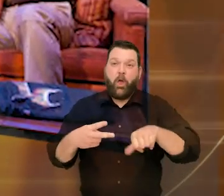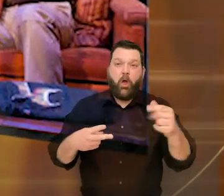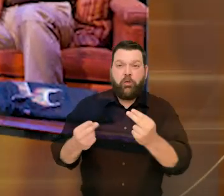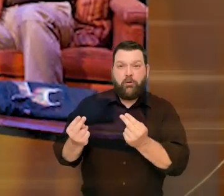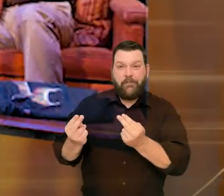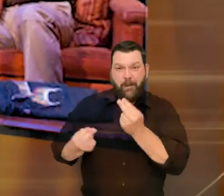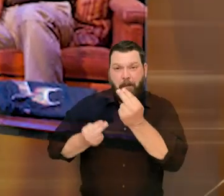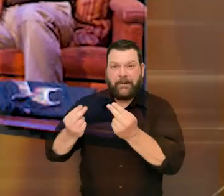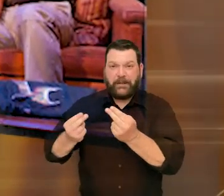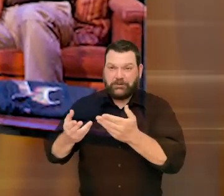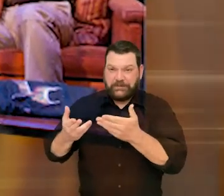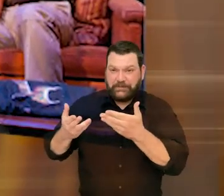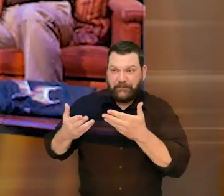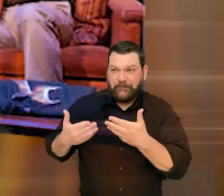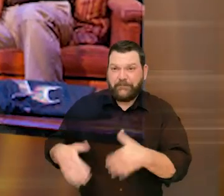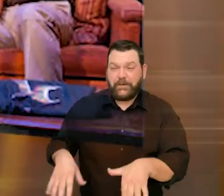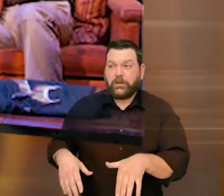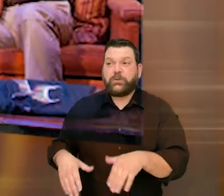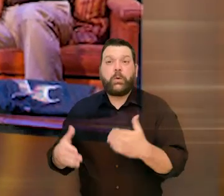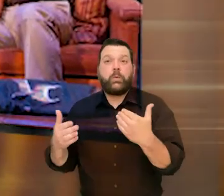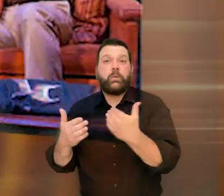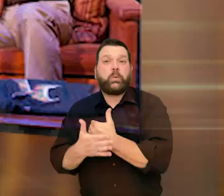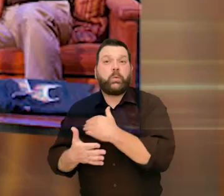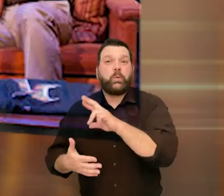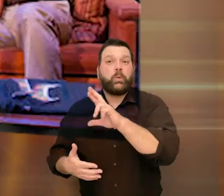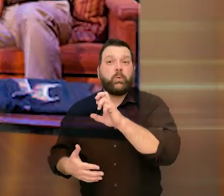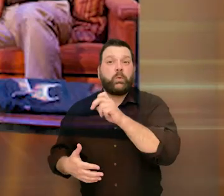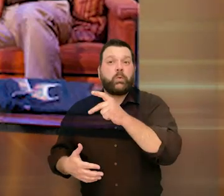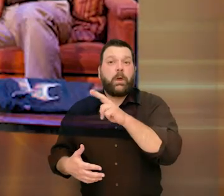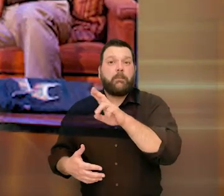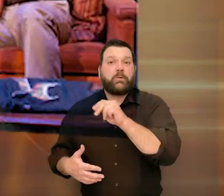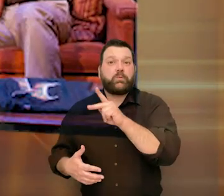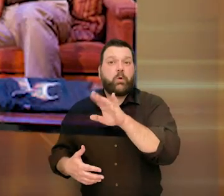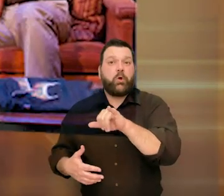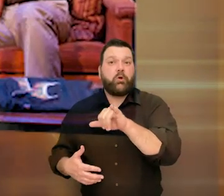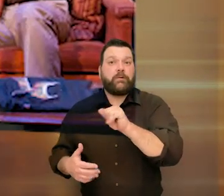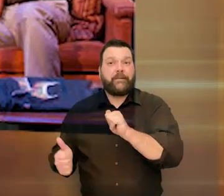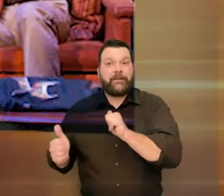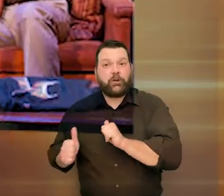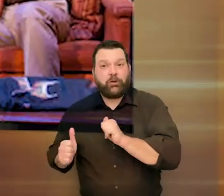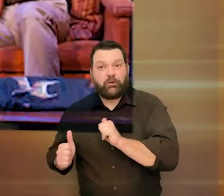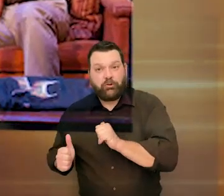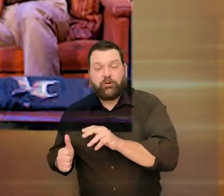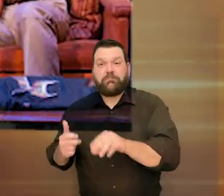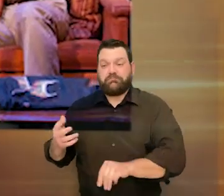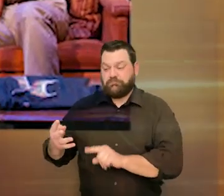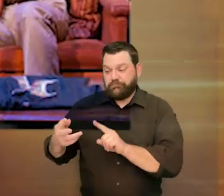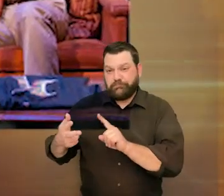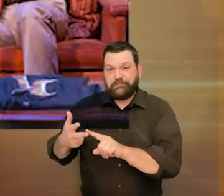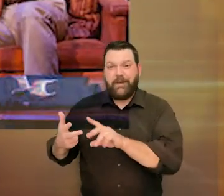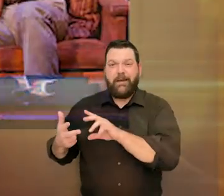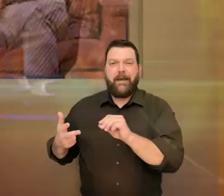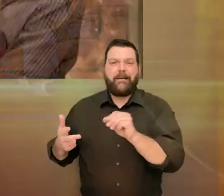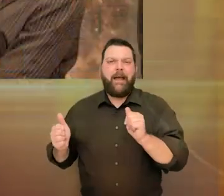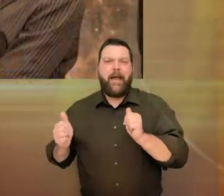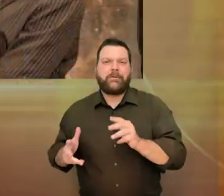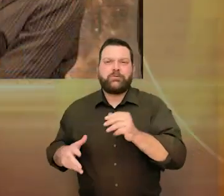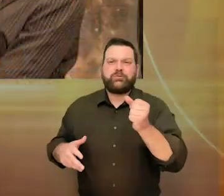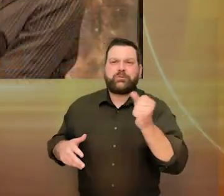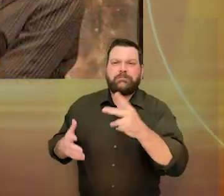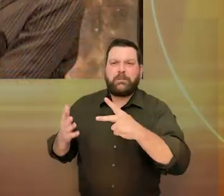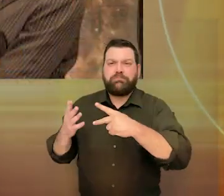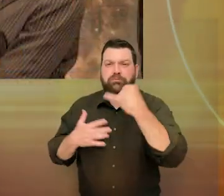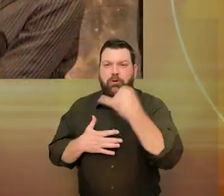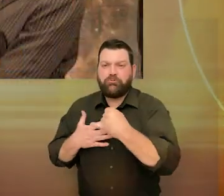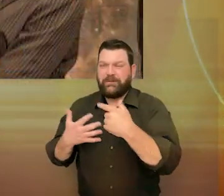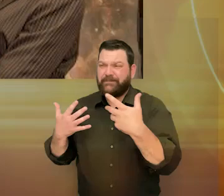turn as the ailing bulwark of an African-American clan in Brokeology at the Lyric Stage Company of Boston. He